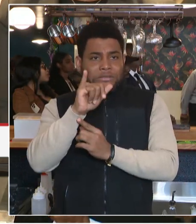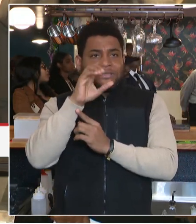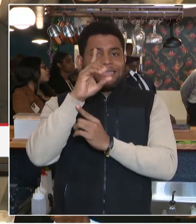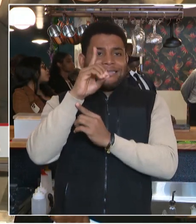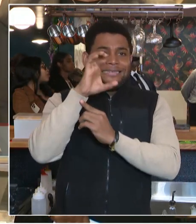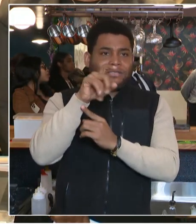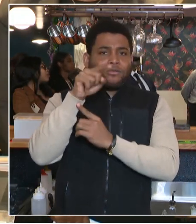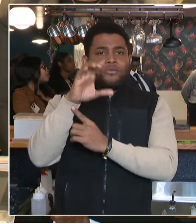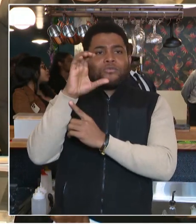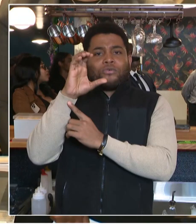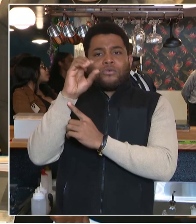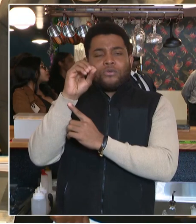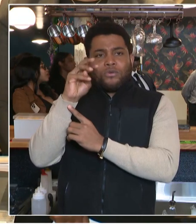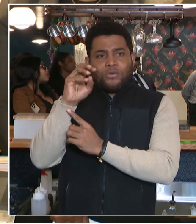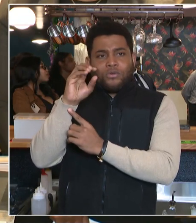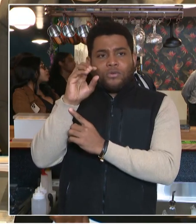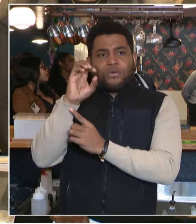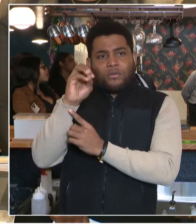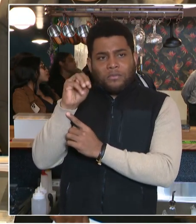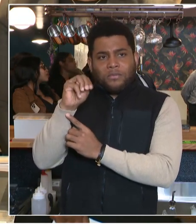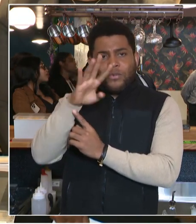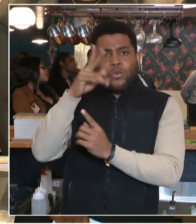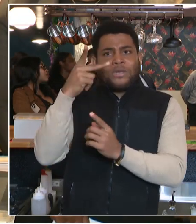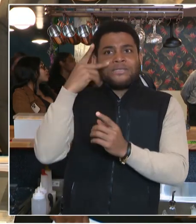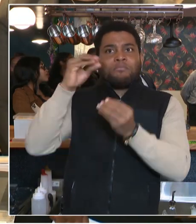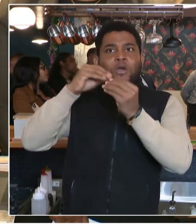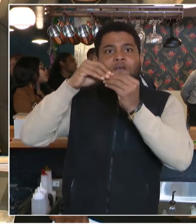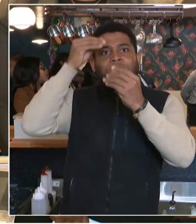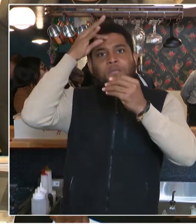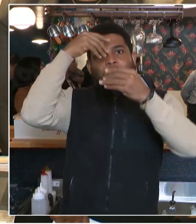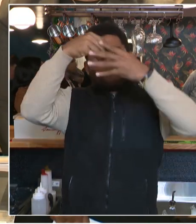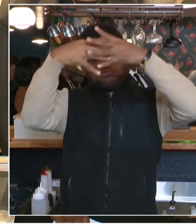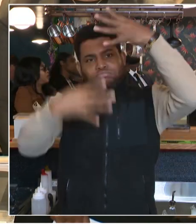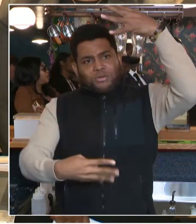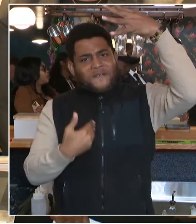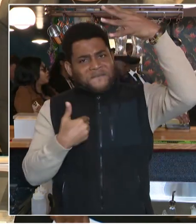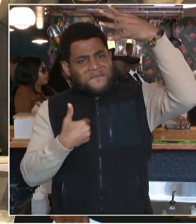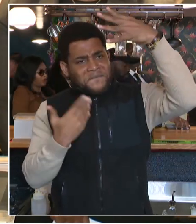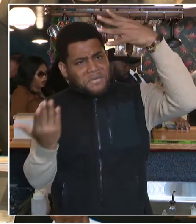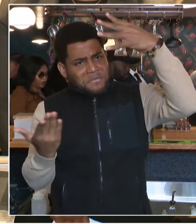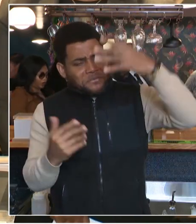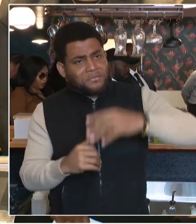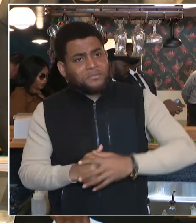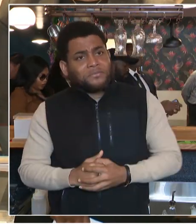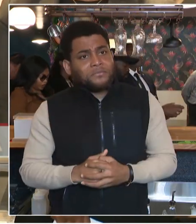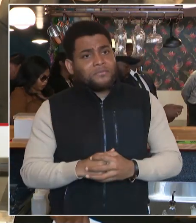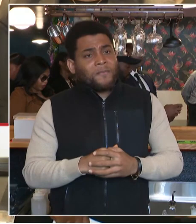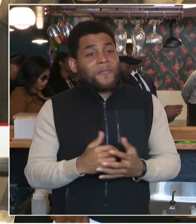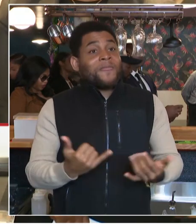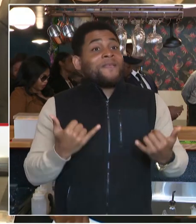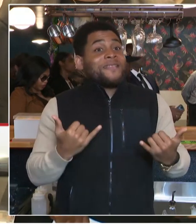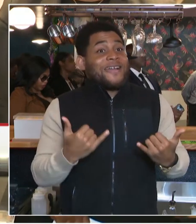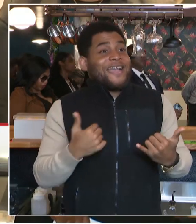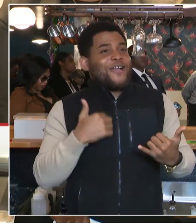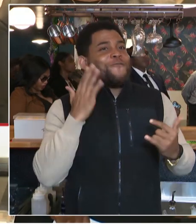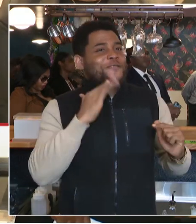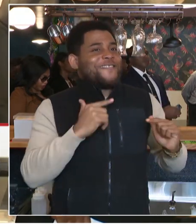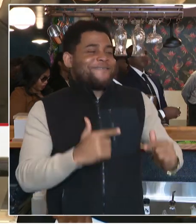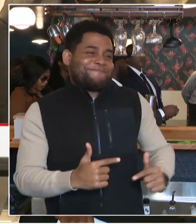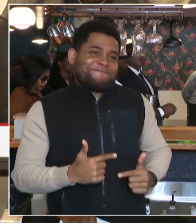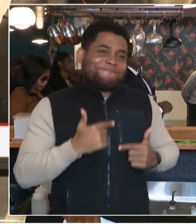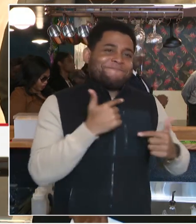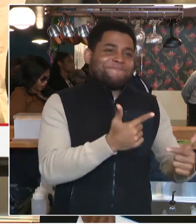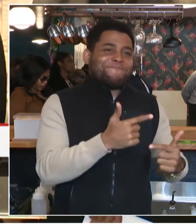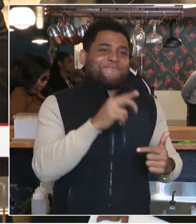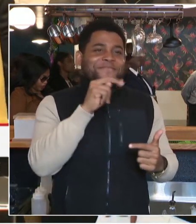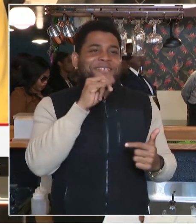obviously.dc.com to find out more. So with that, I want to turn it over to Nina Albert to say a little bit